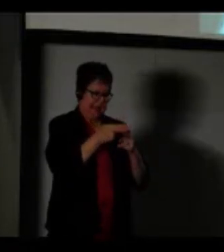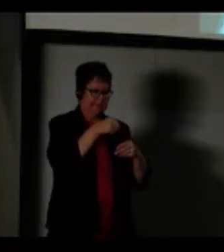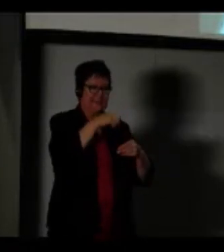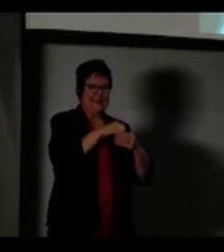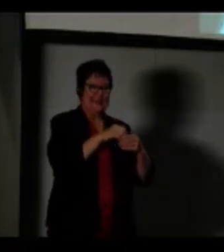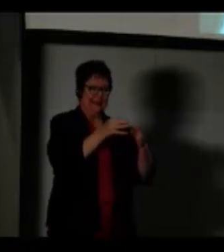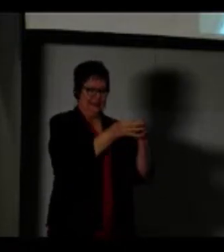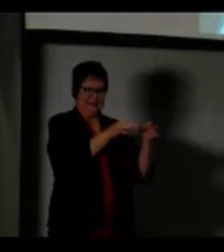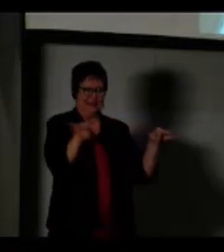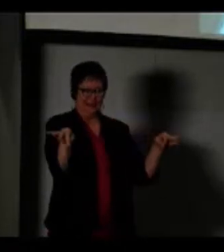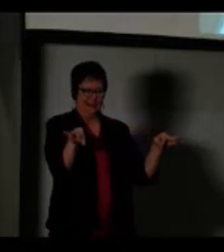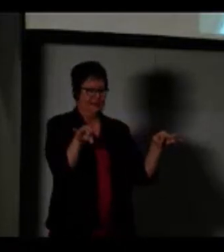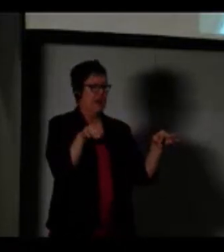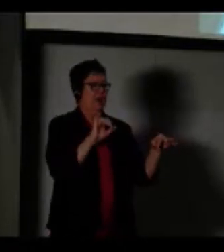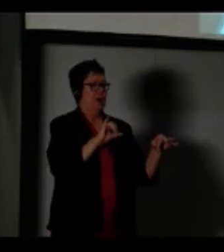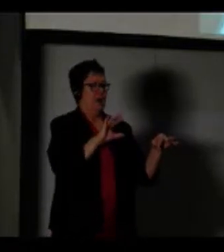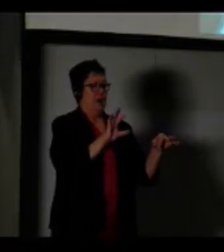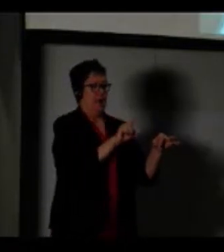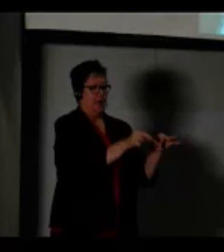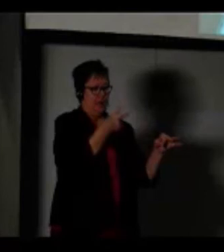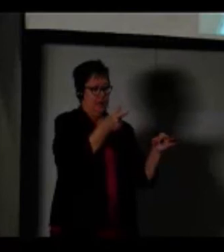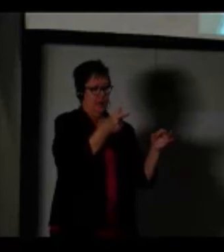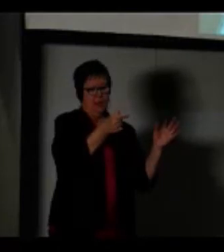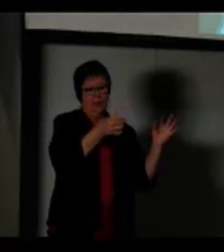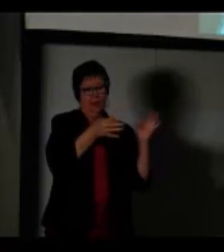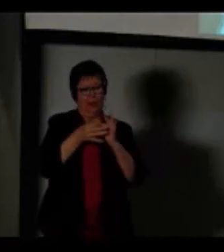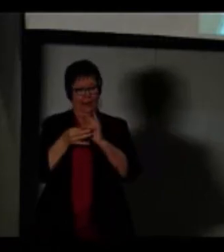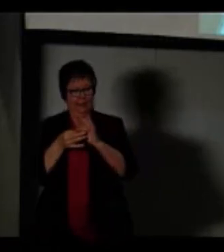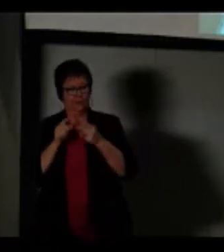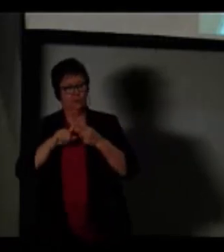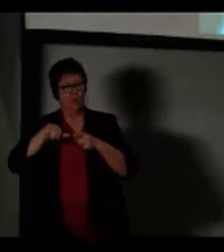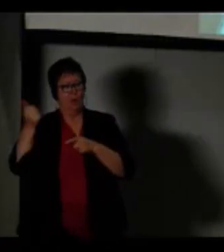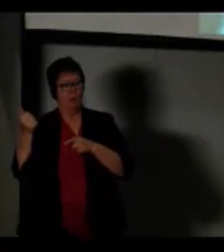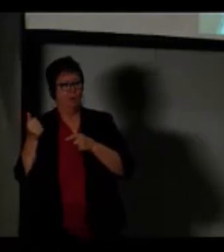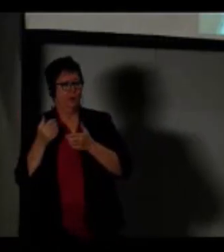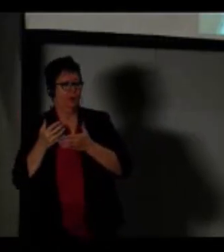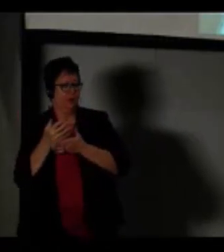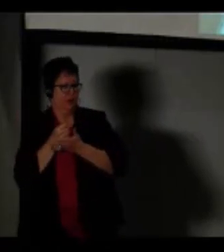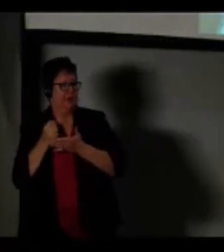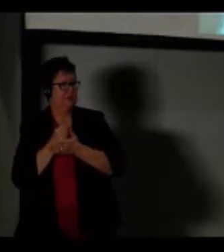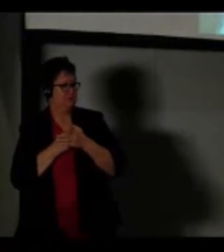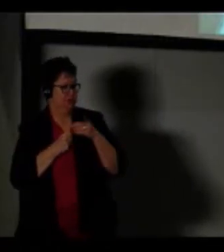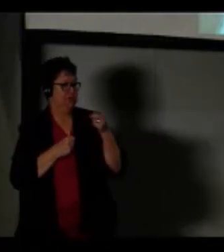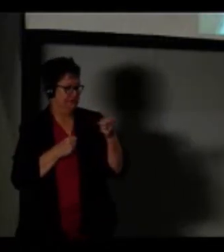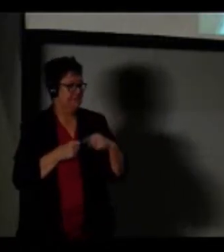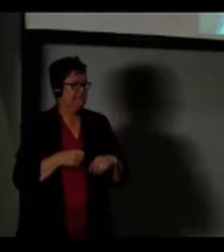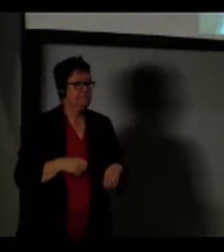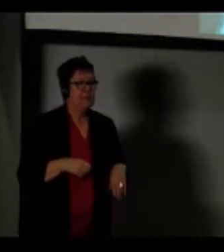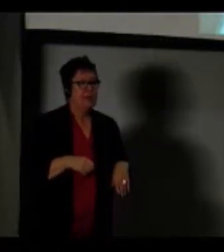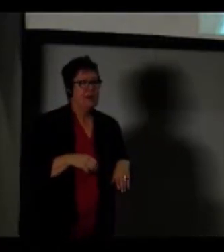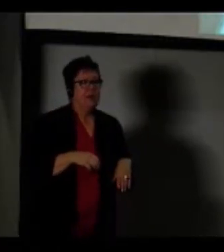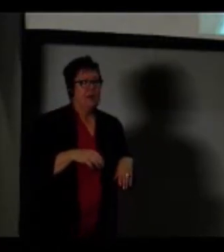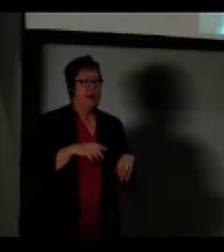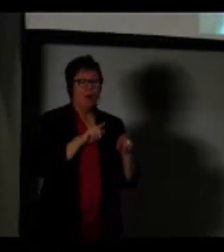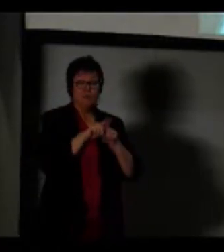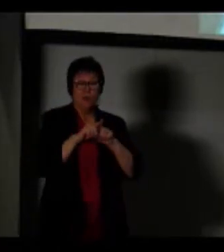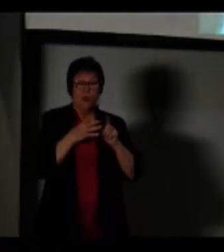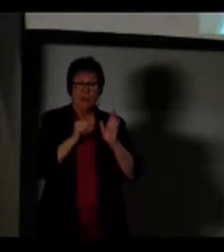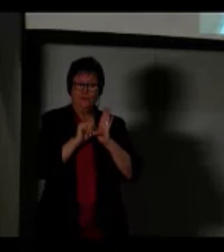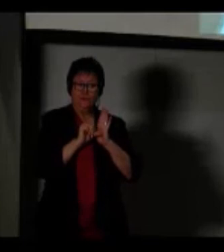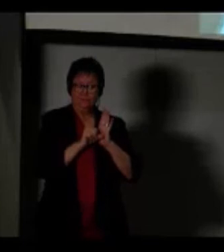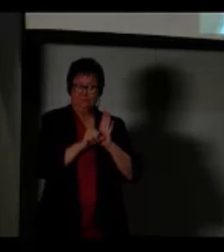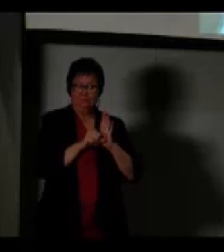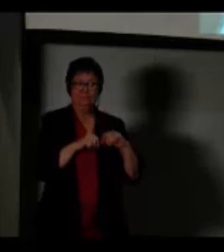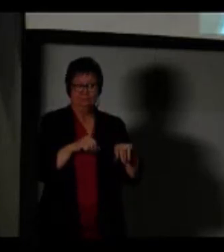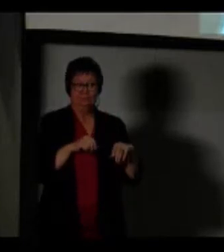potentially link those back to other collections going with the linked data model that Rachel was just mentioning. But I'd also like to highlight in